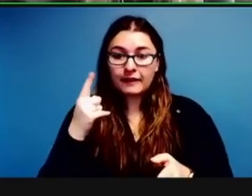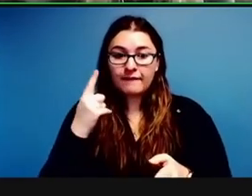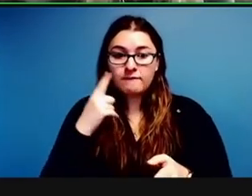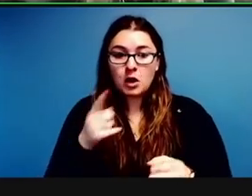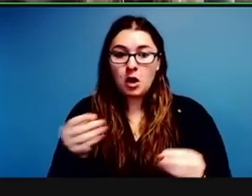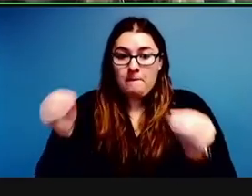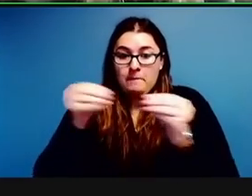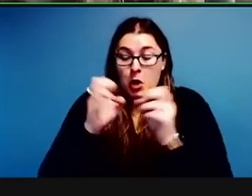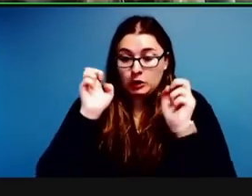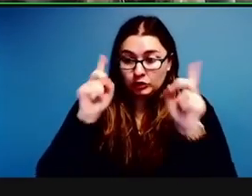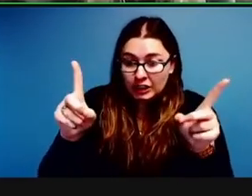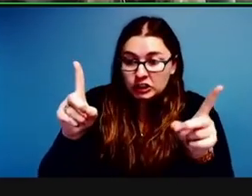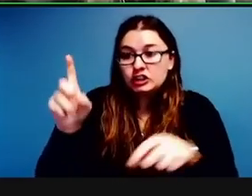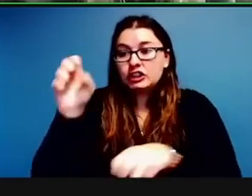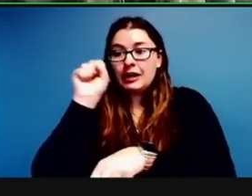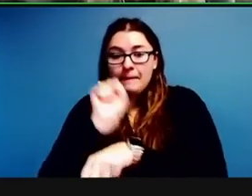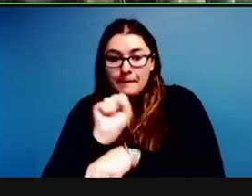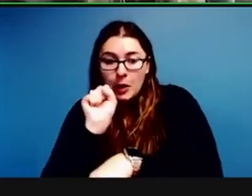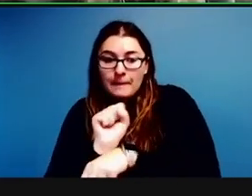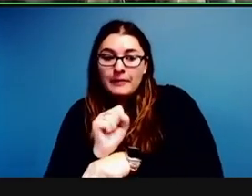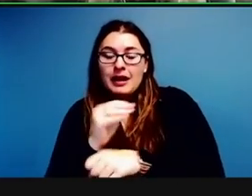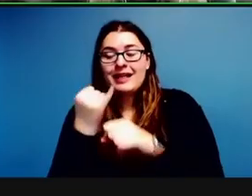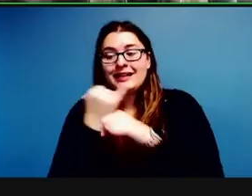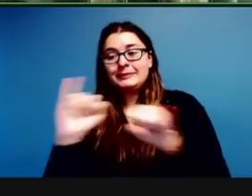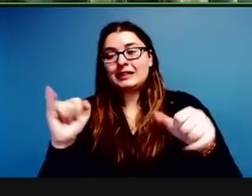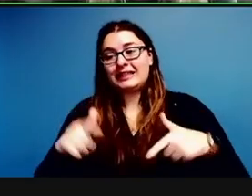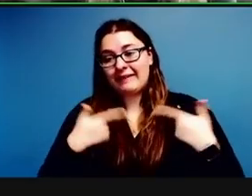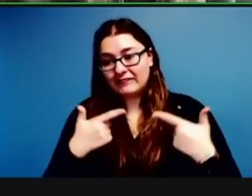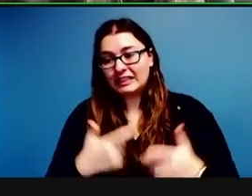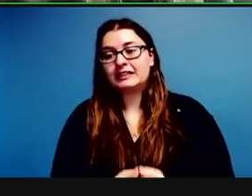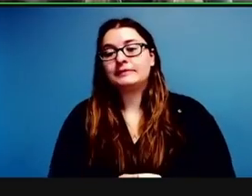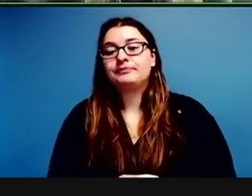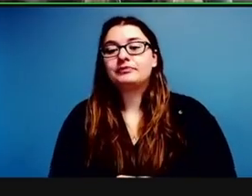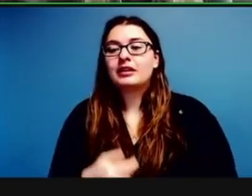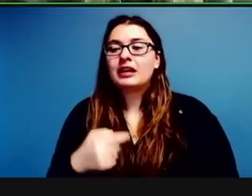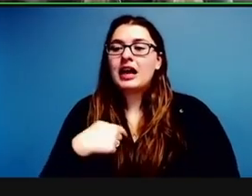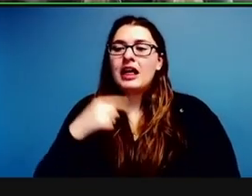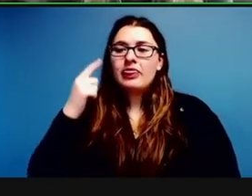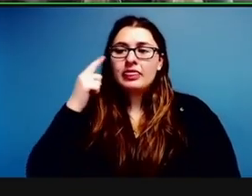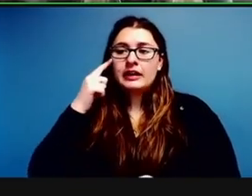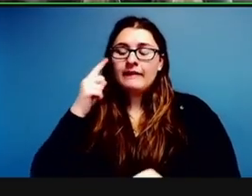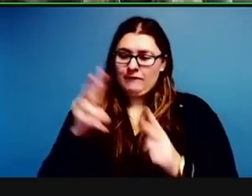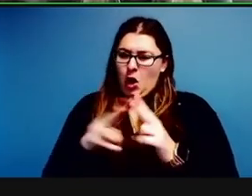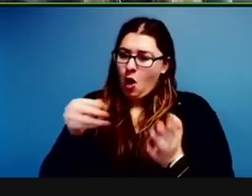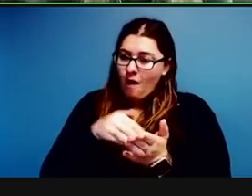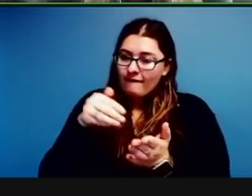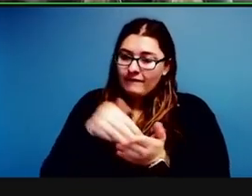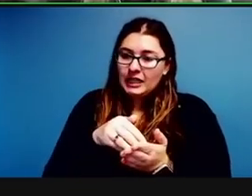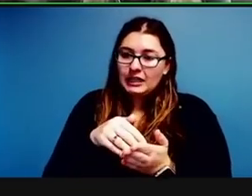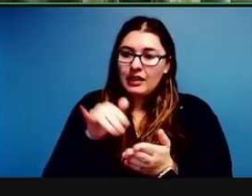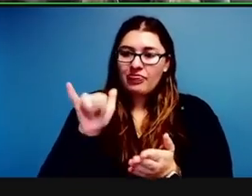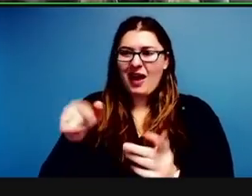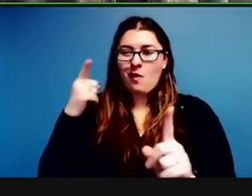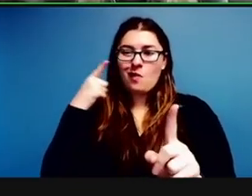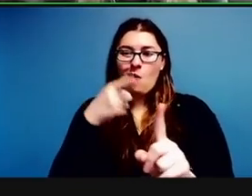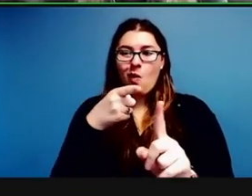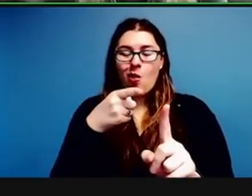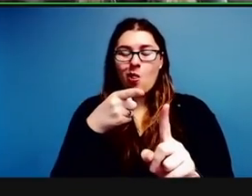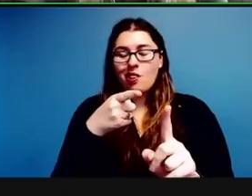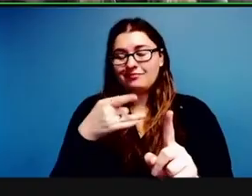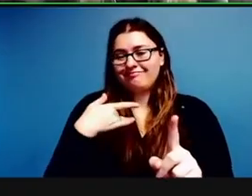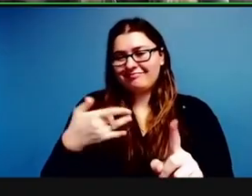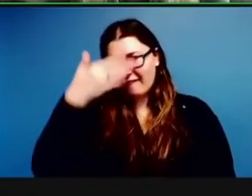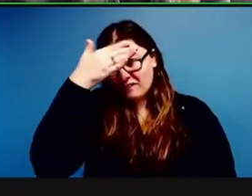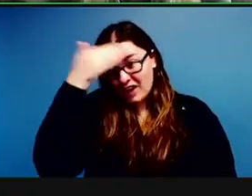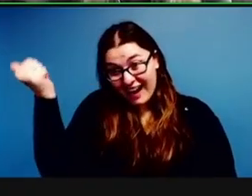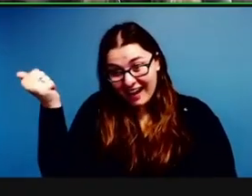further education, employment, and independent living. And I think very often that objective gets forgotten